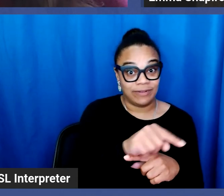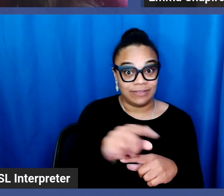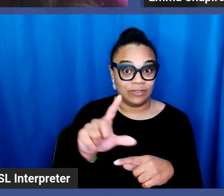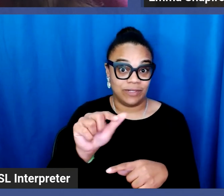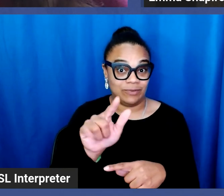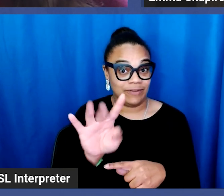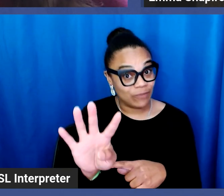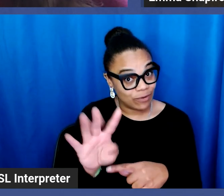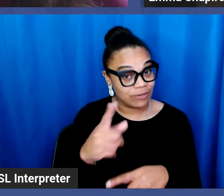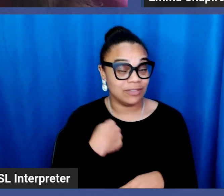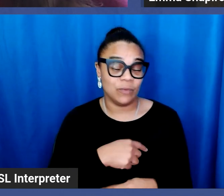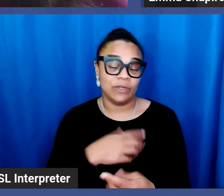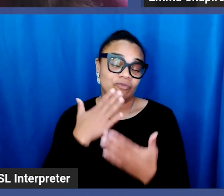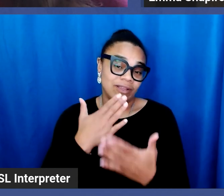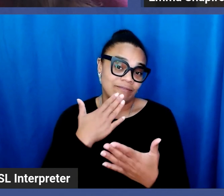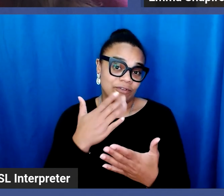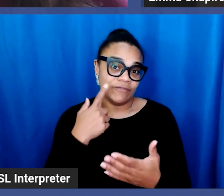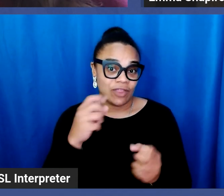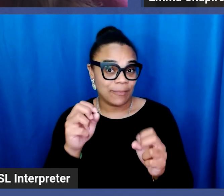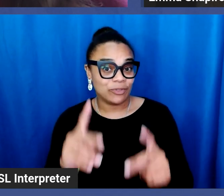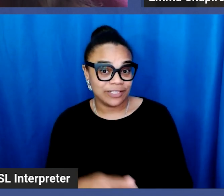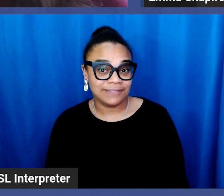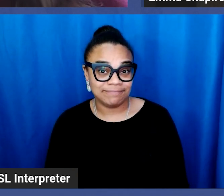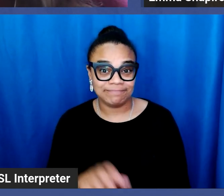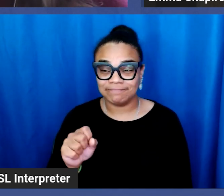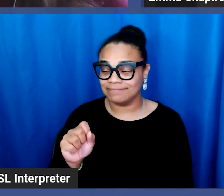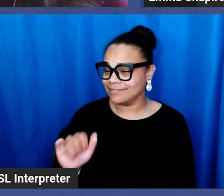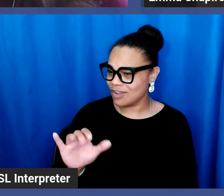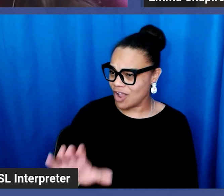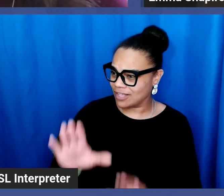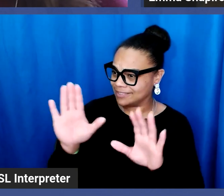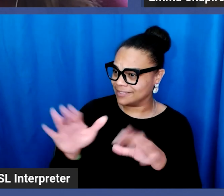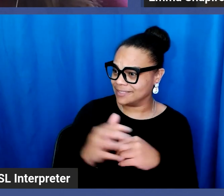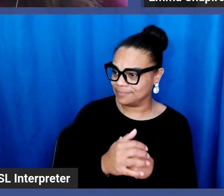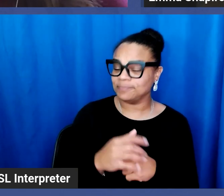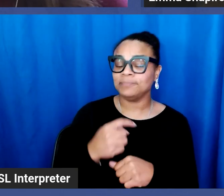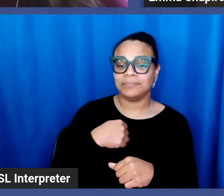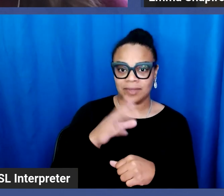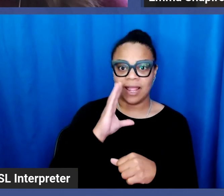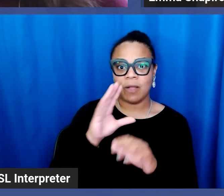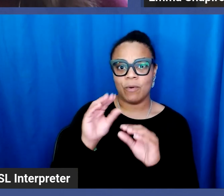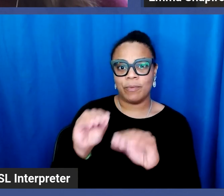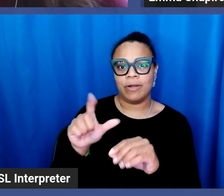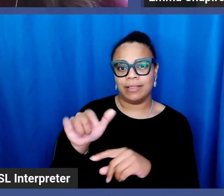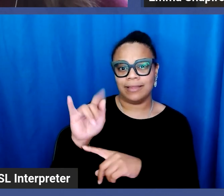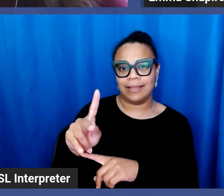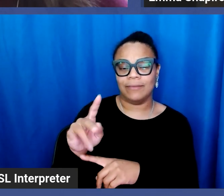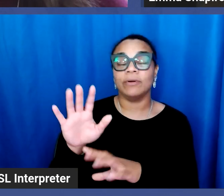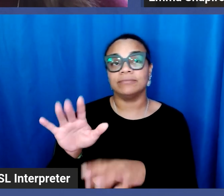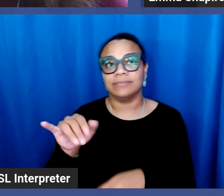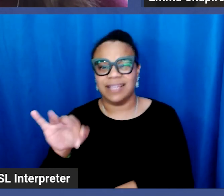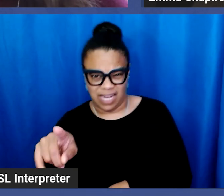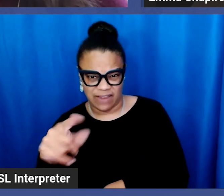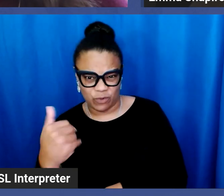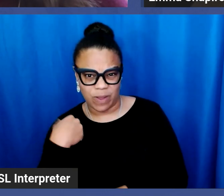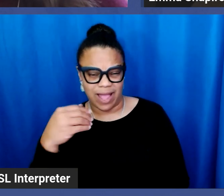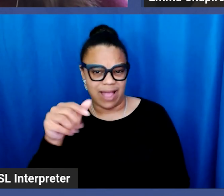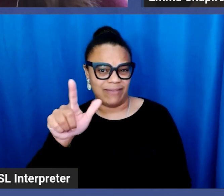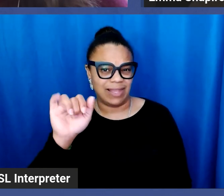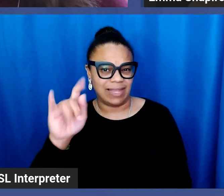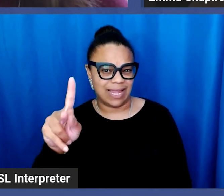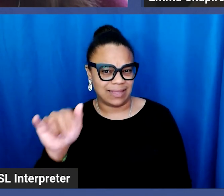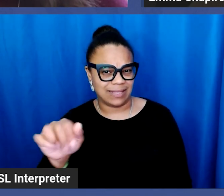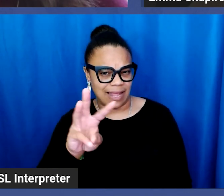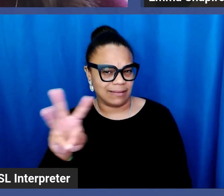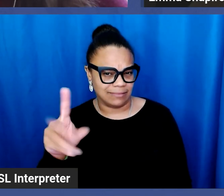we're grateful for that opportunity. Yeah, that's awesome. I am going to link, if you have a link to that essay, Yeah. I'd